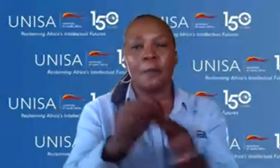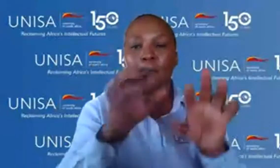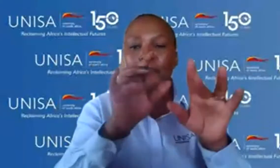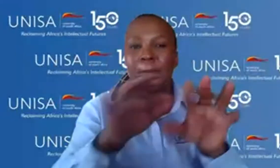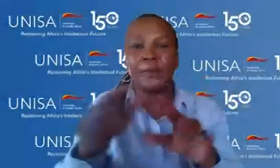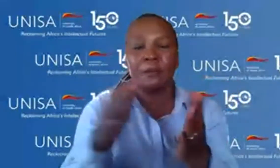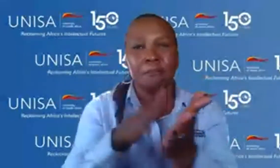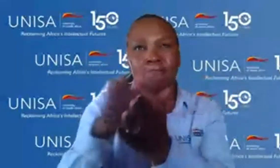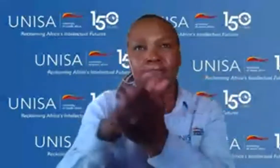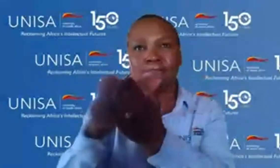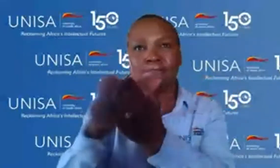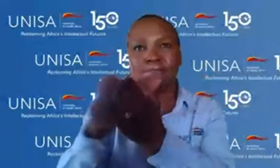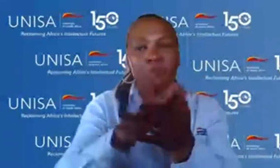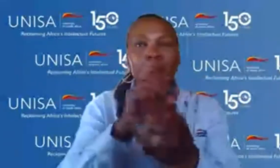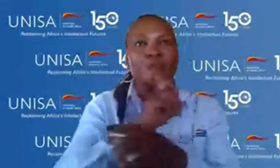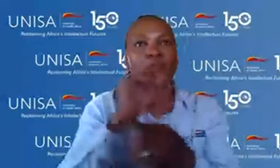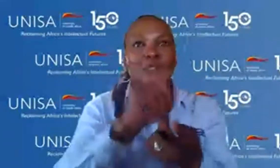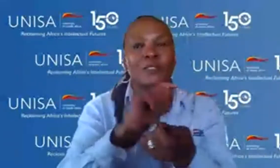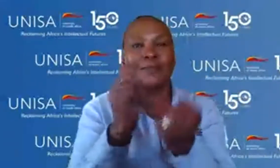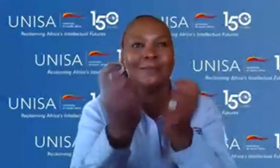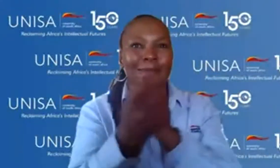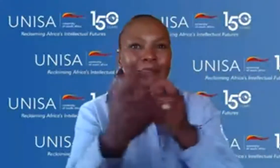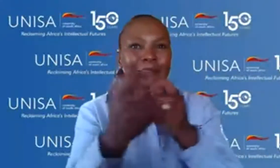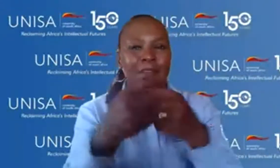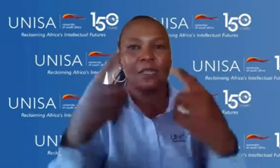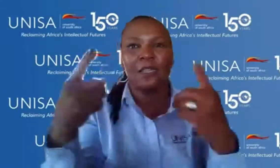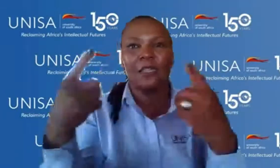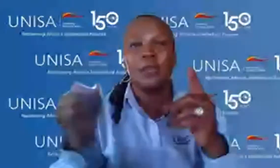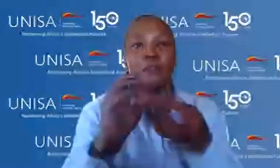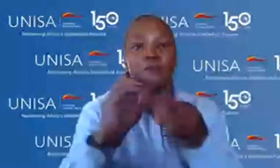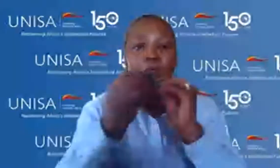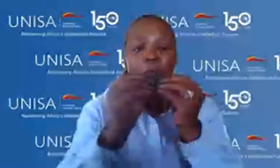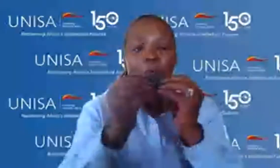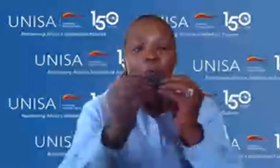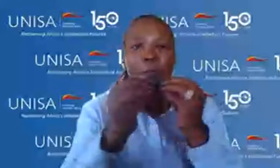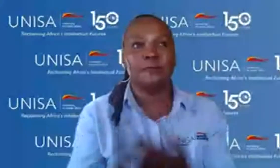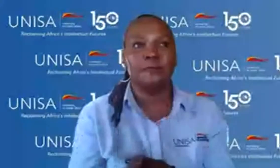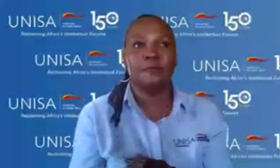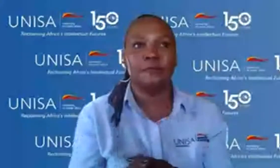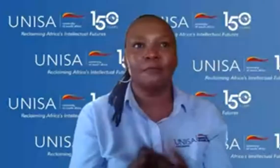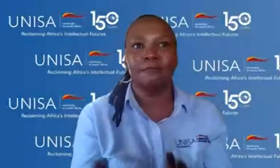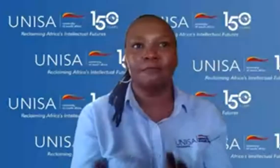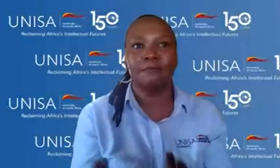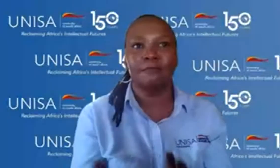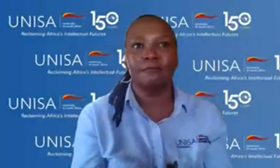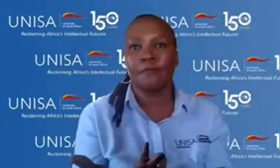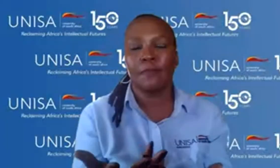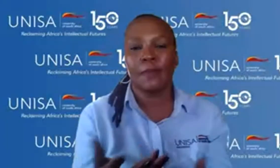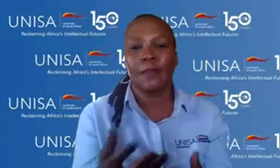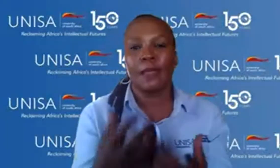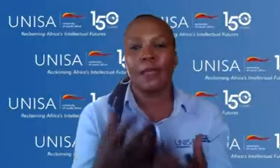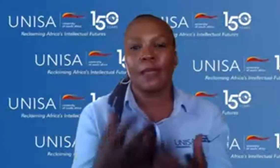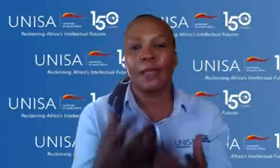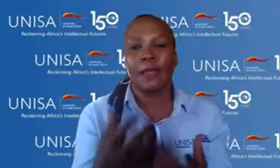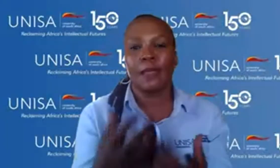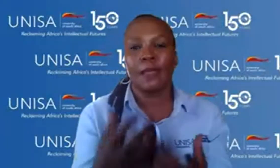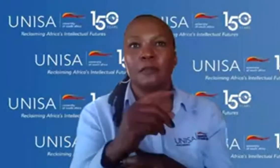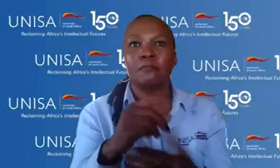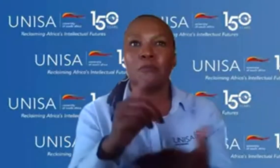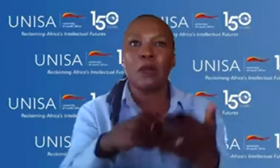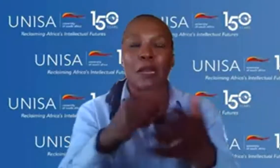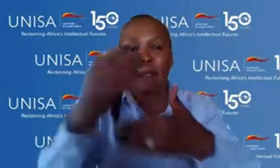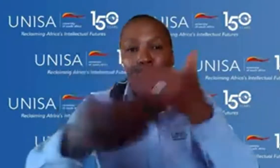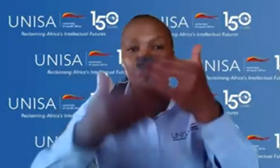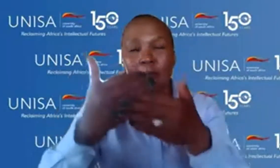other format you want. Although, you know, it does have errors in the process, but